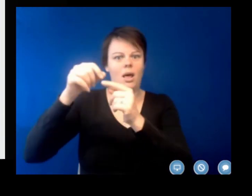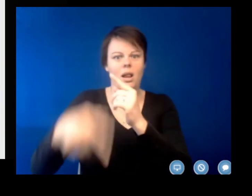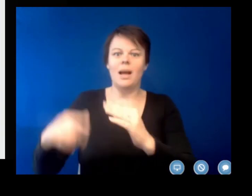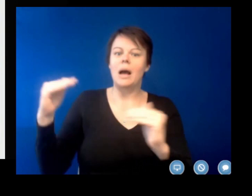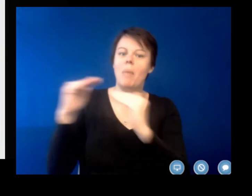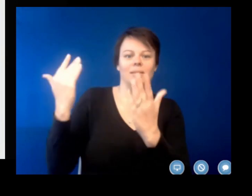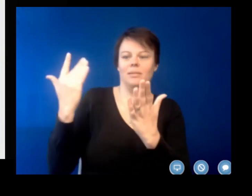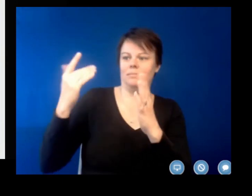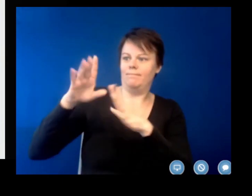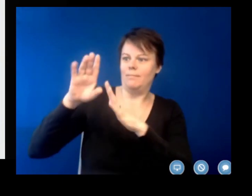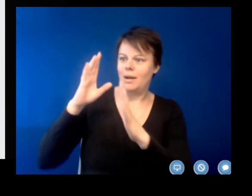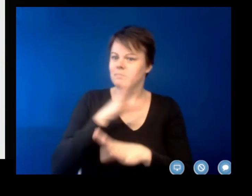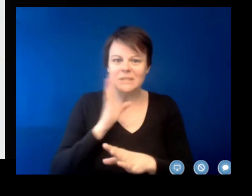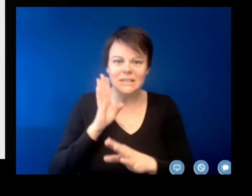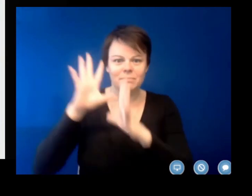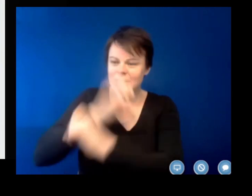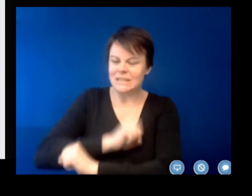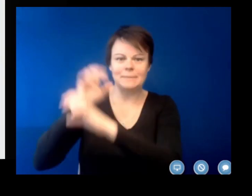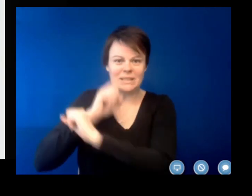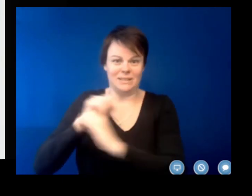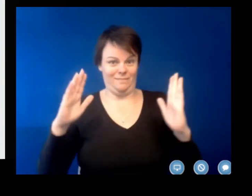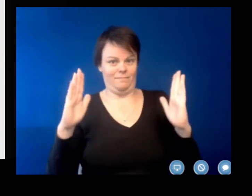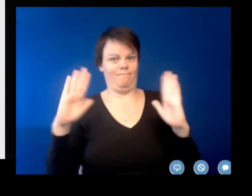So, second result,